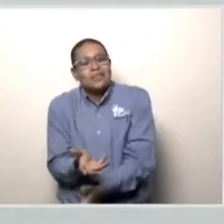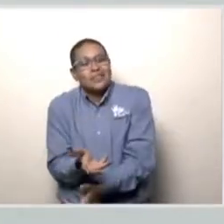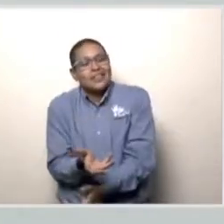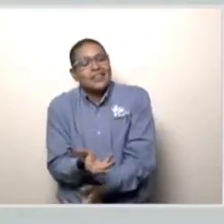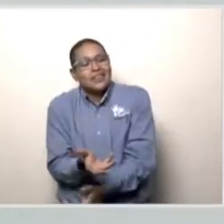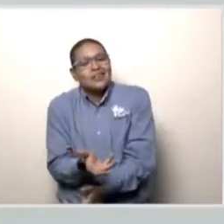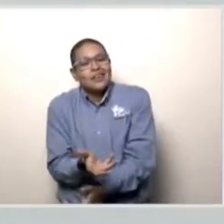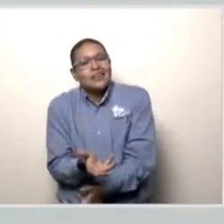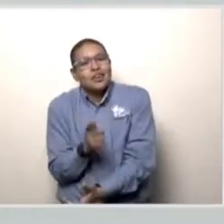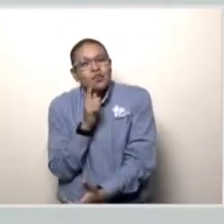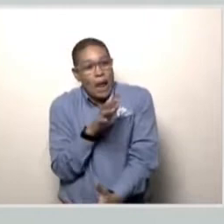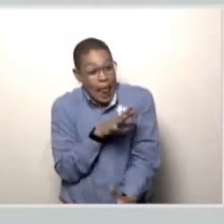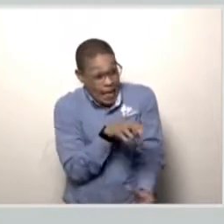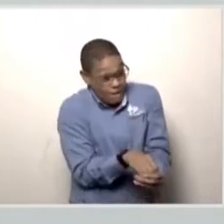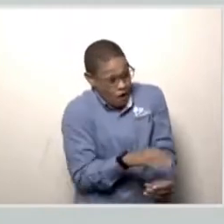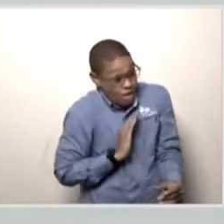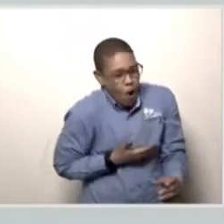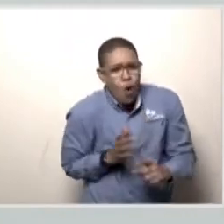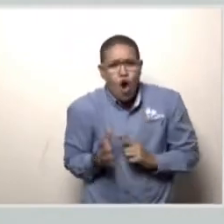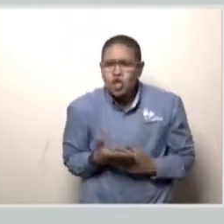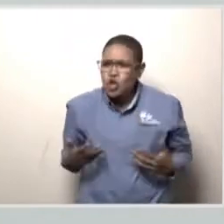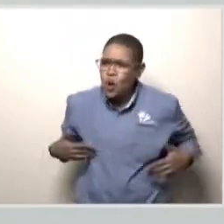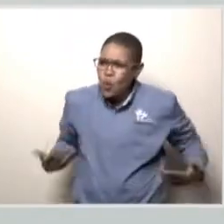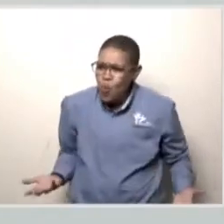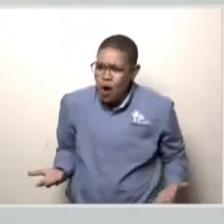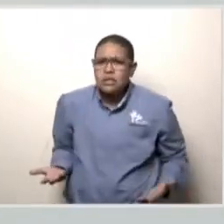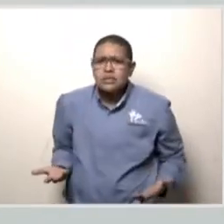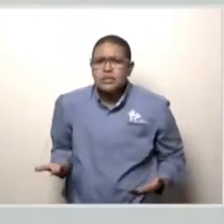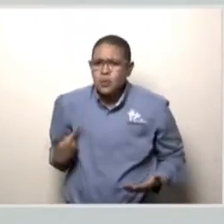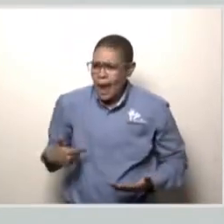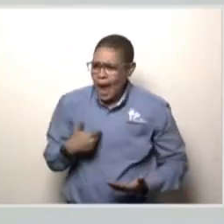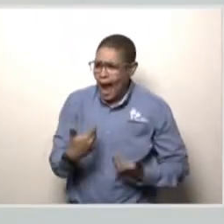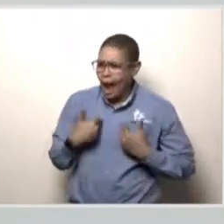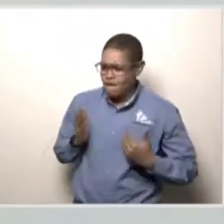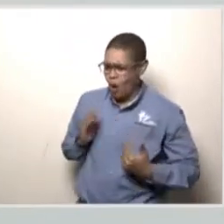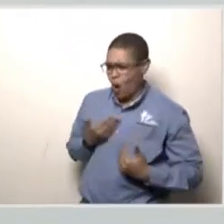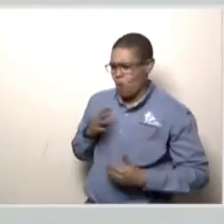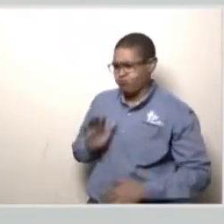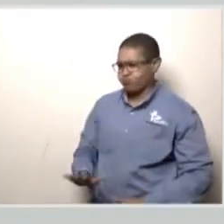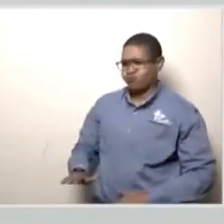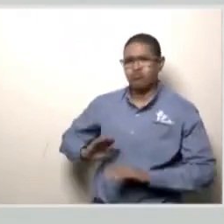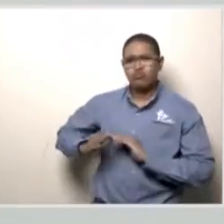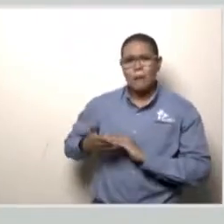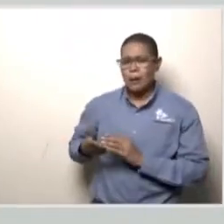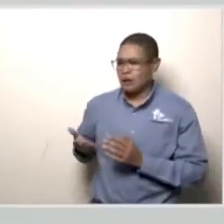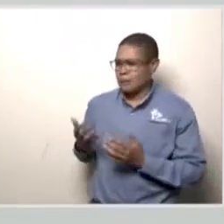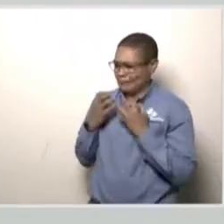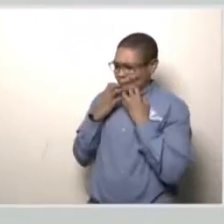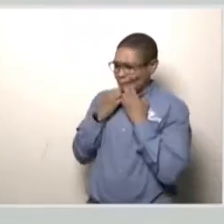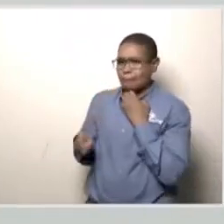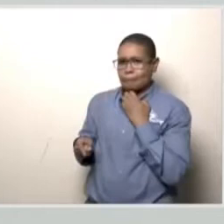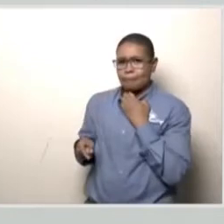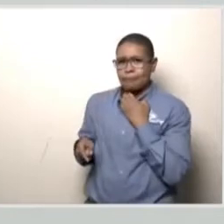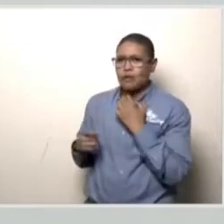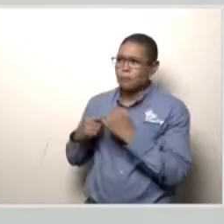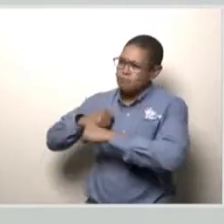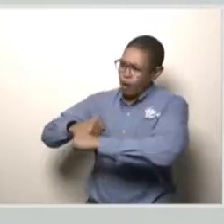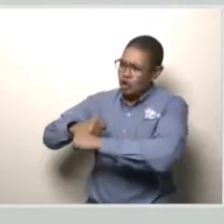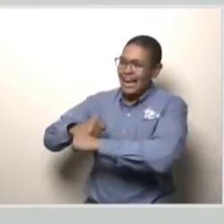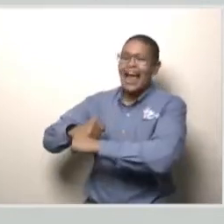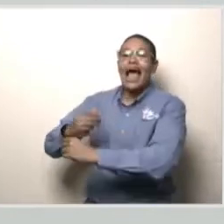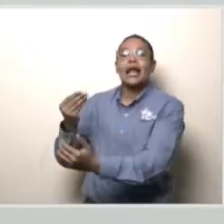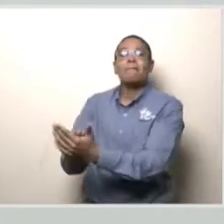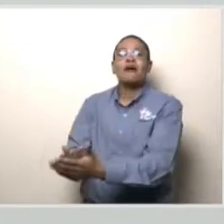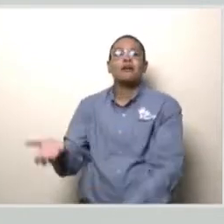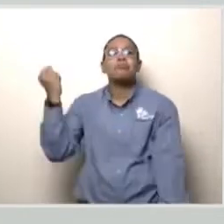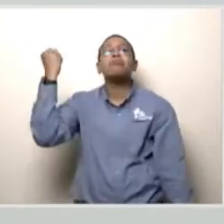that is involved in our culture, and then to monetize it. And then to do that in a way that